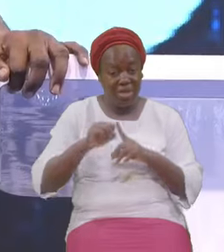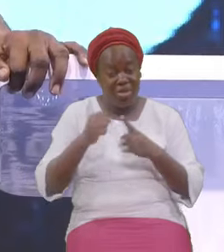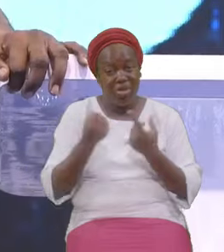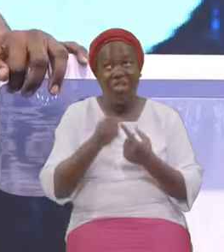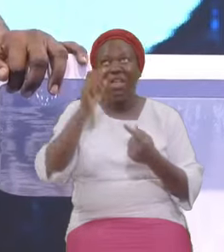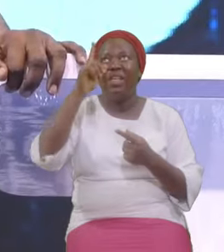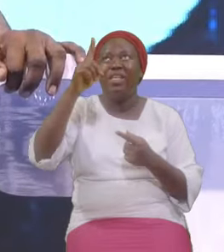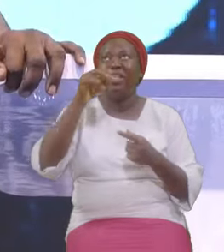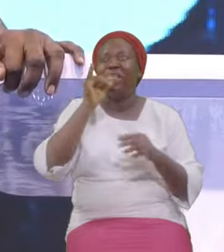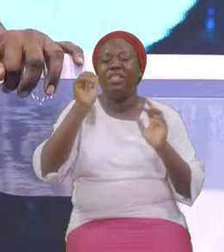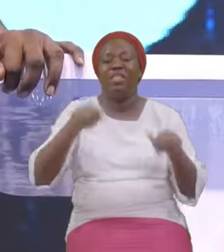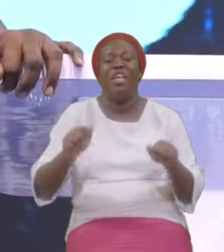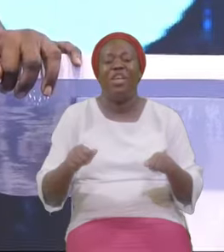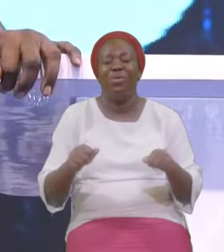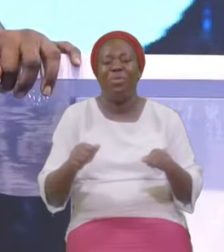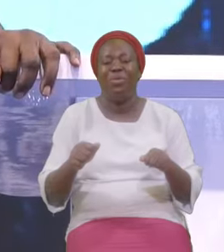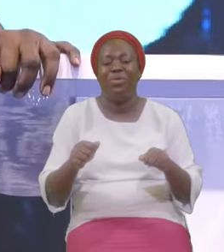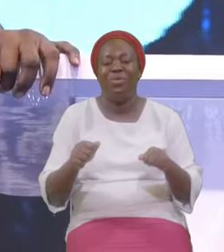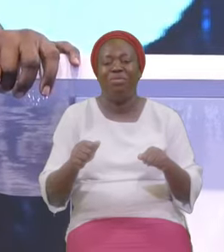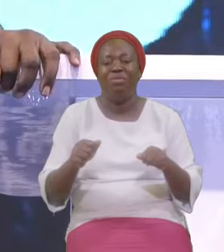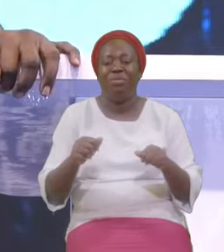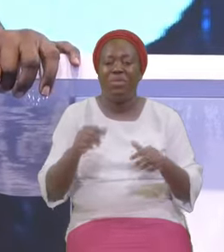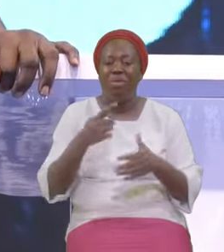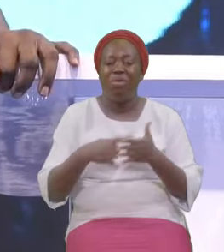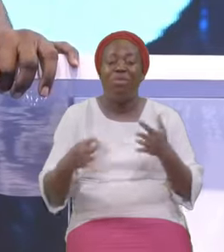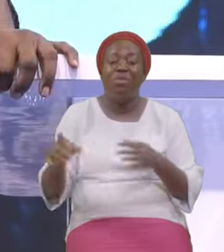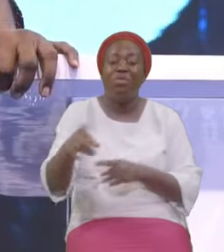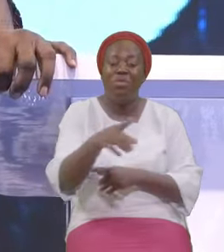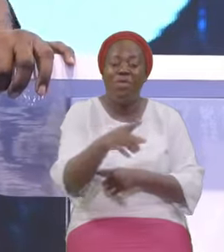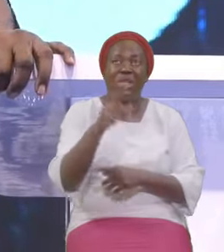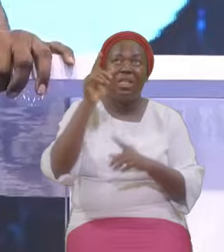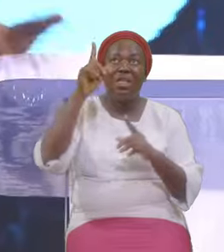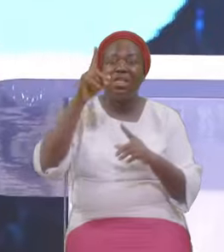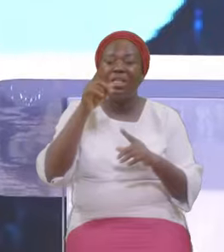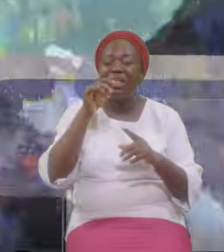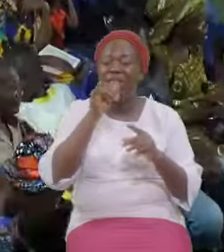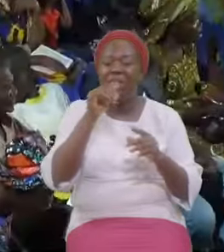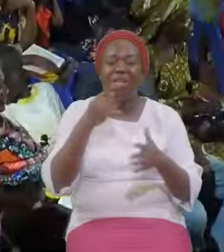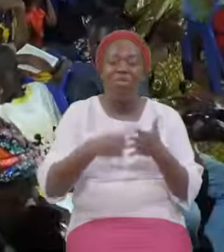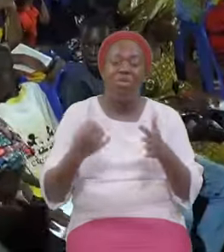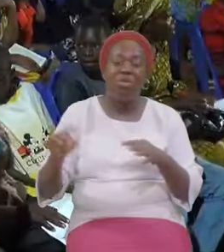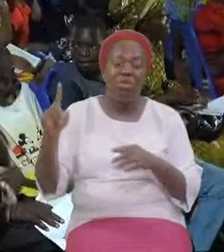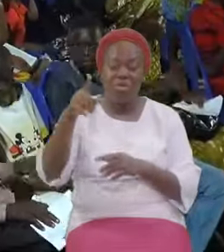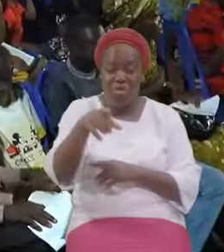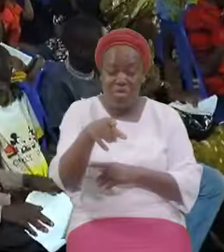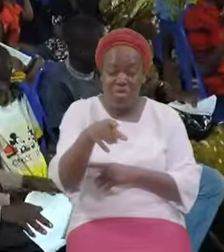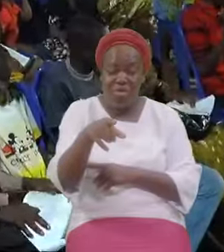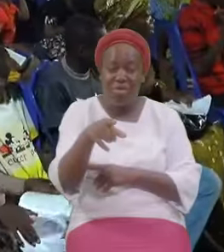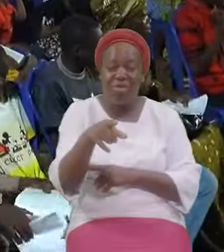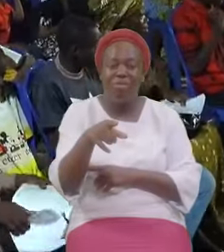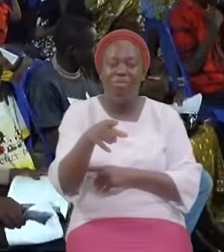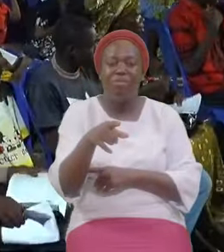able. How about you? I said, I about you. If the doctors